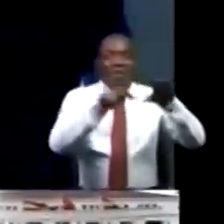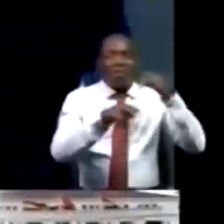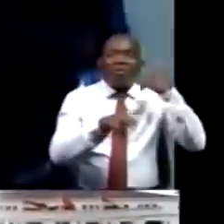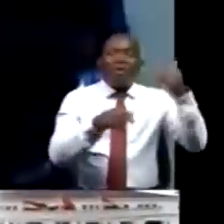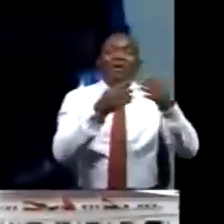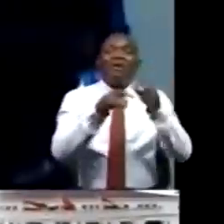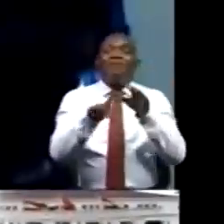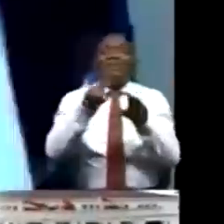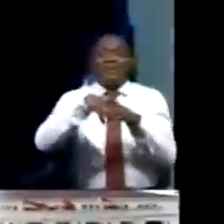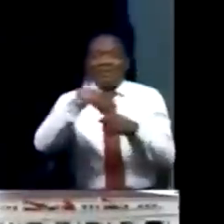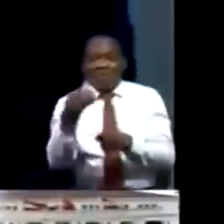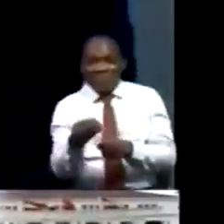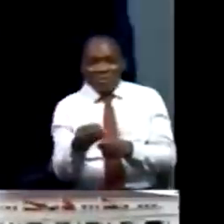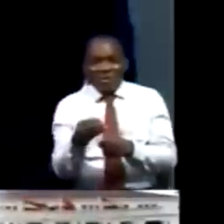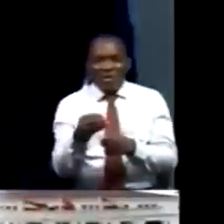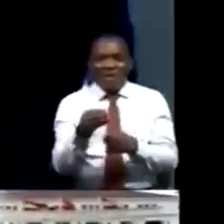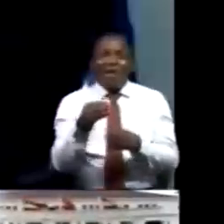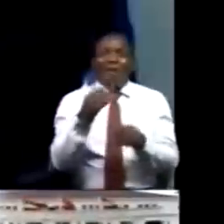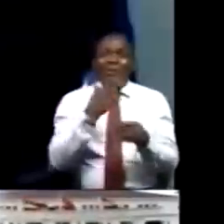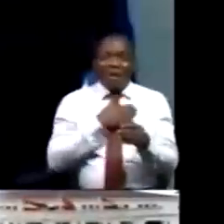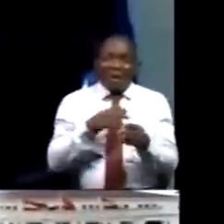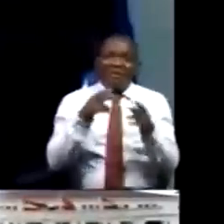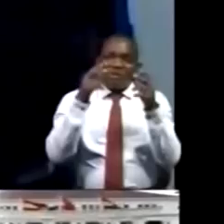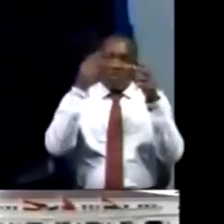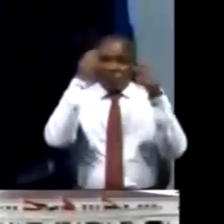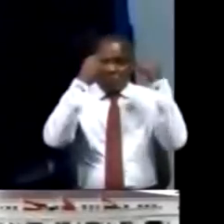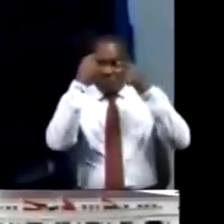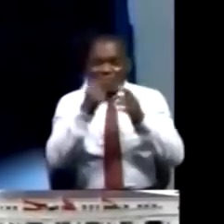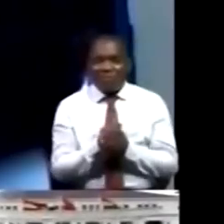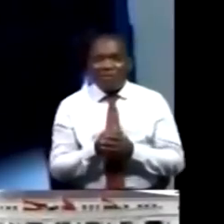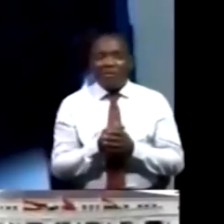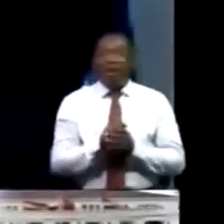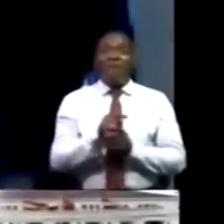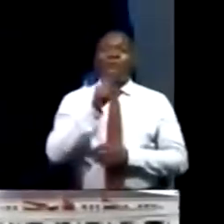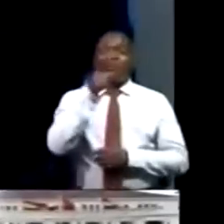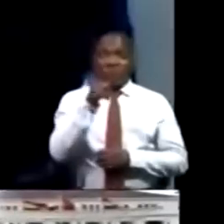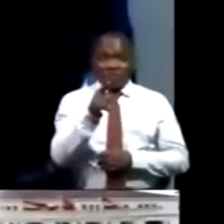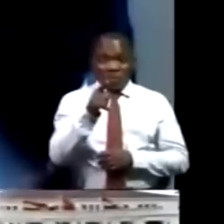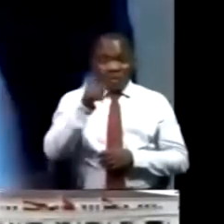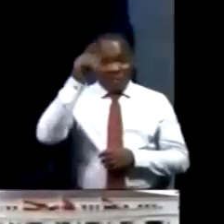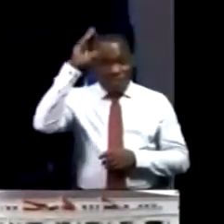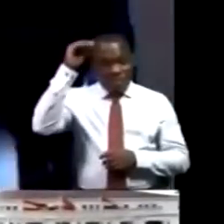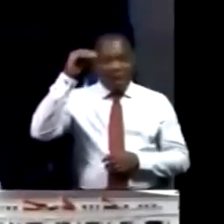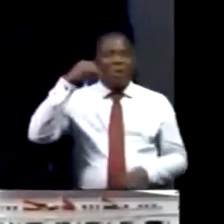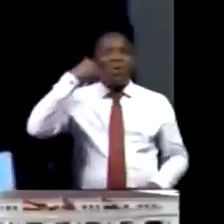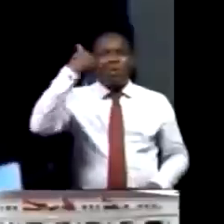to find out the concerns that I had raised. No. Indeed, he made some phone calls.